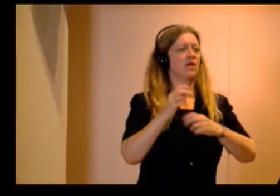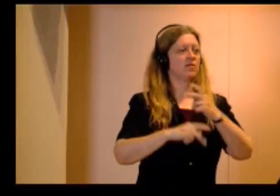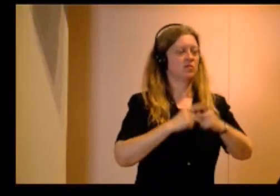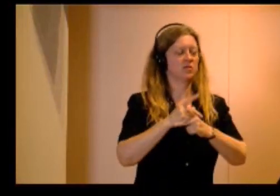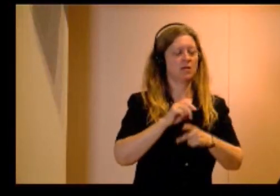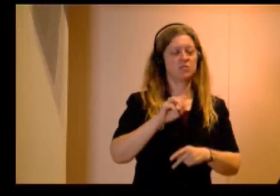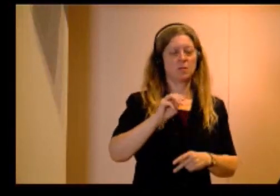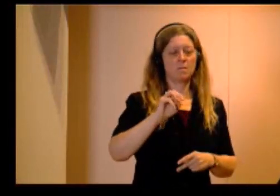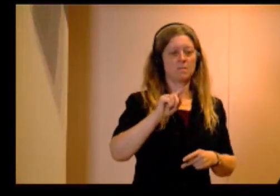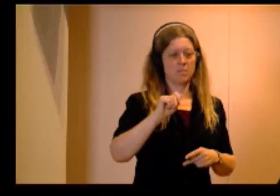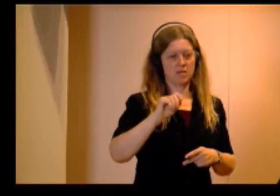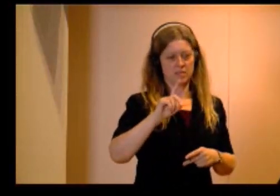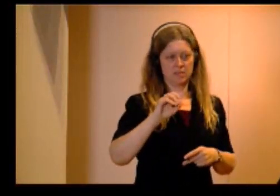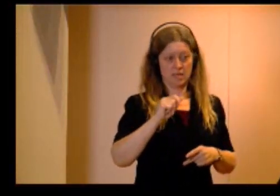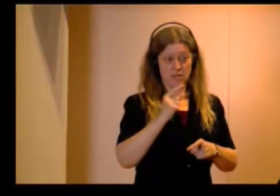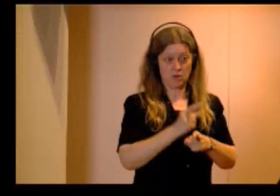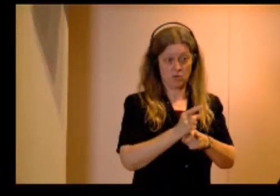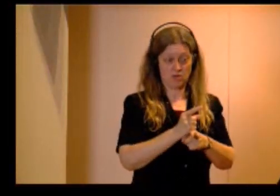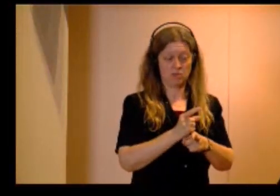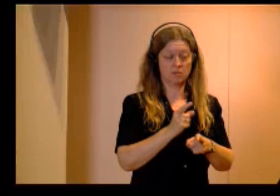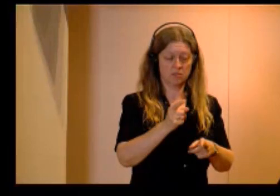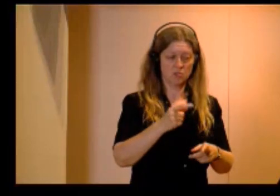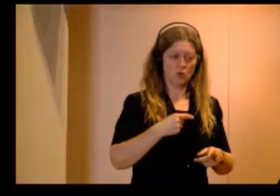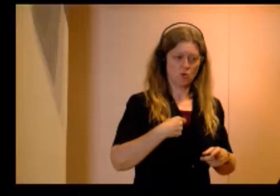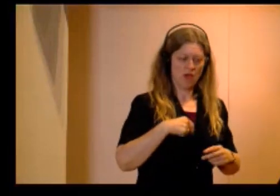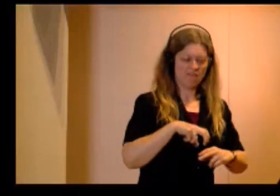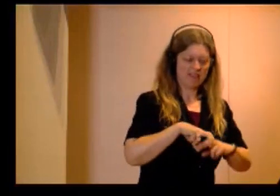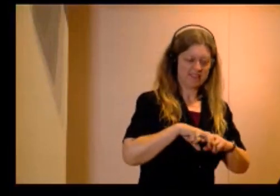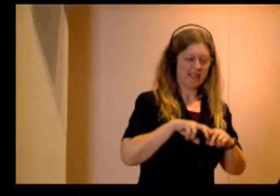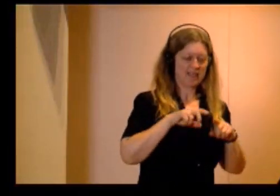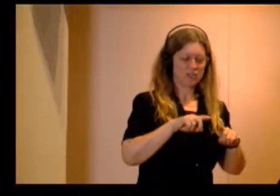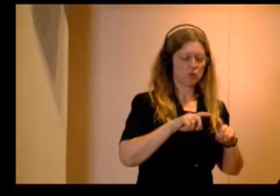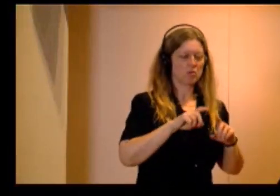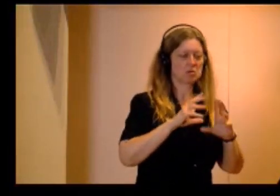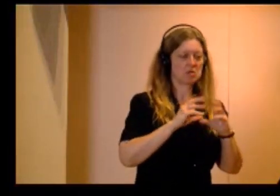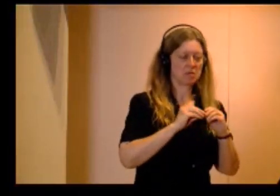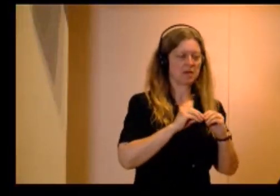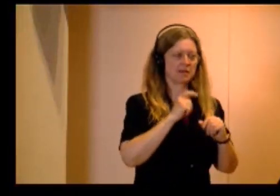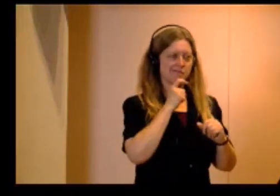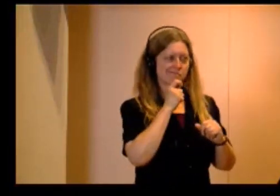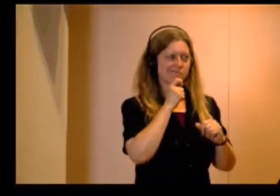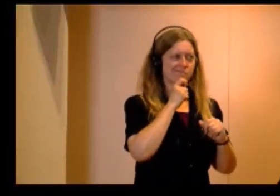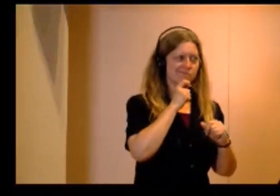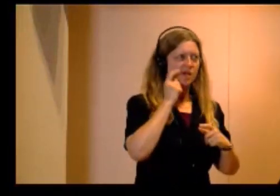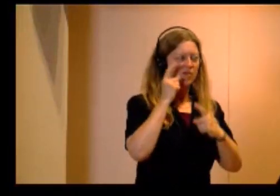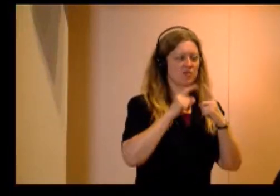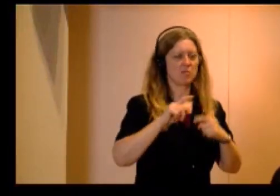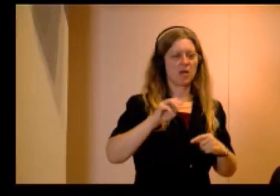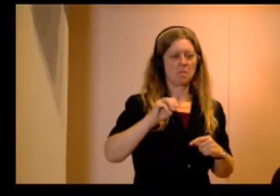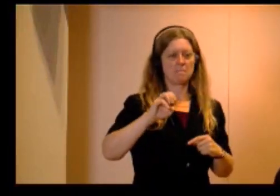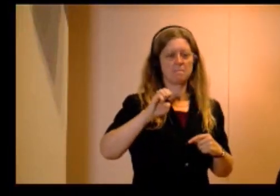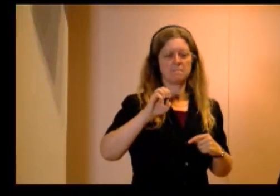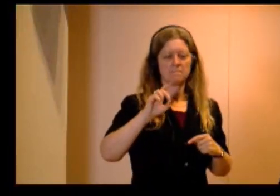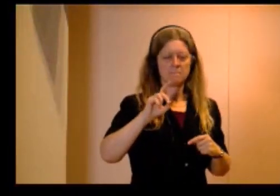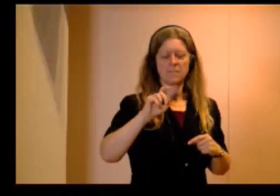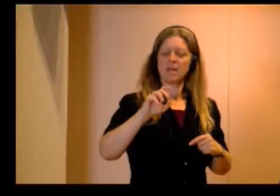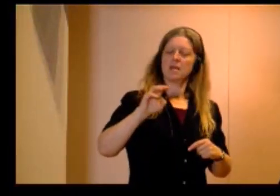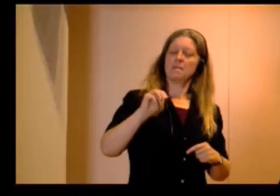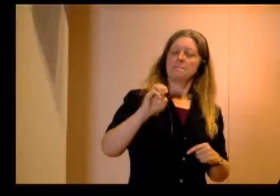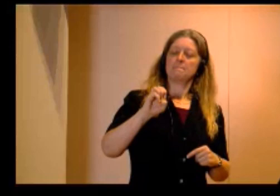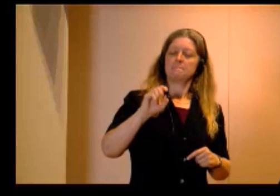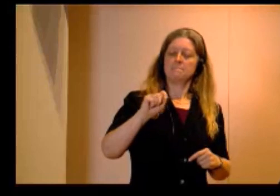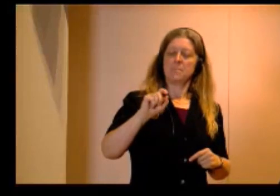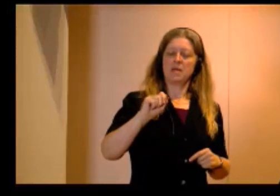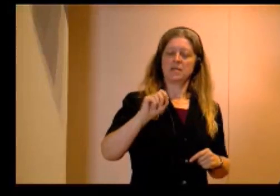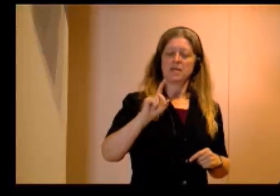linked data, and I mean, I've sat there in committees and labored over metadata schema and stuff like that too. But you know, if